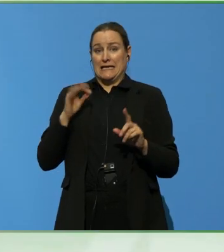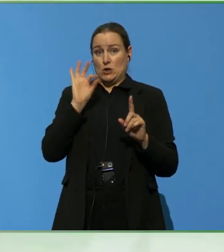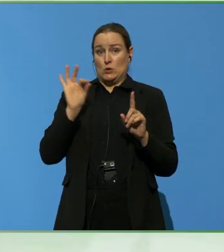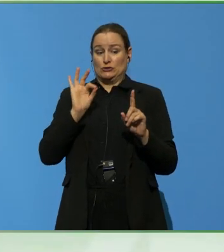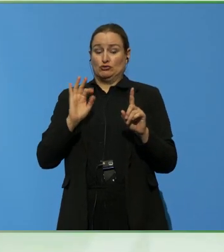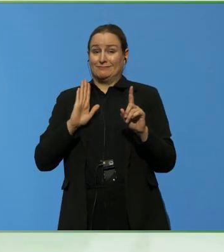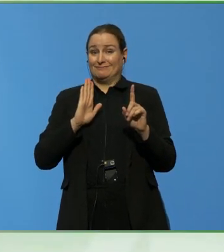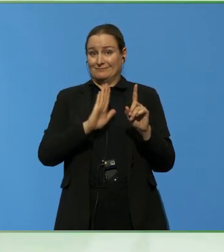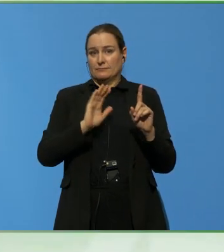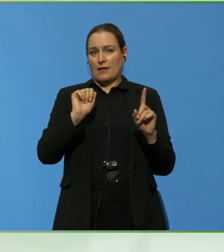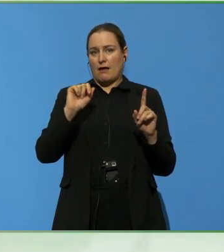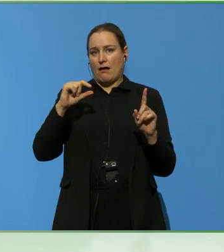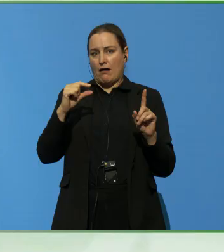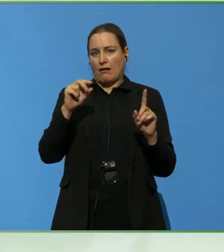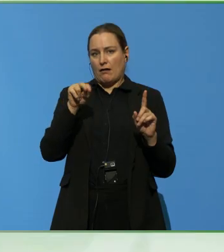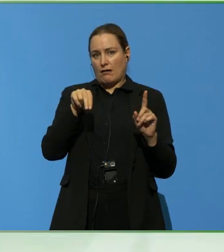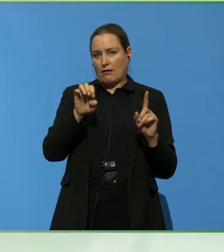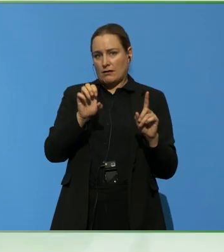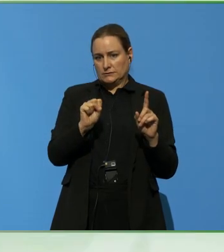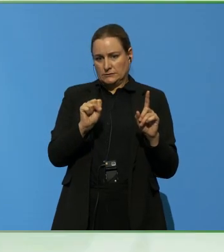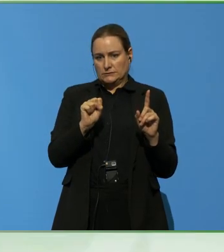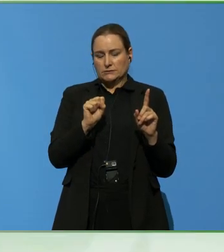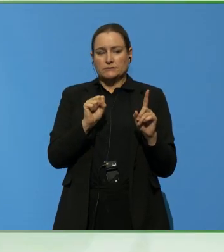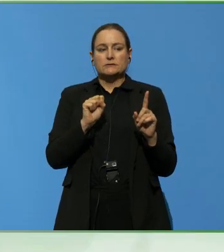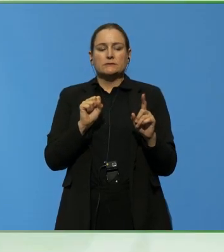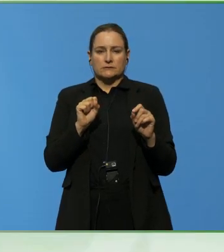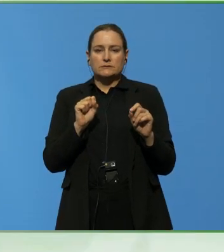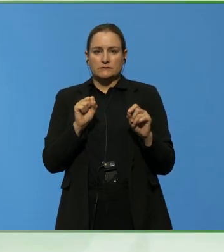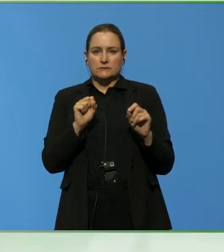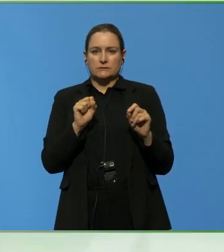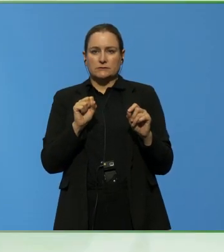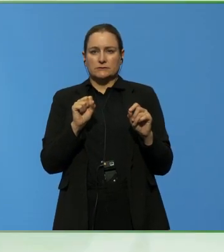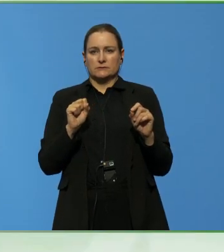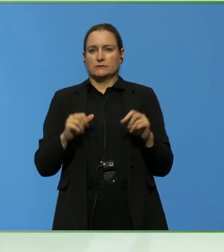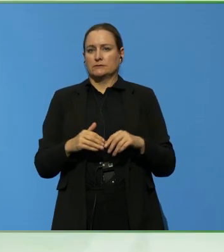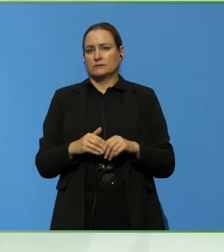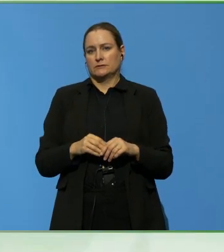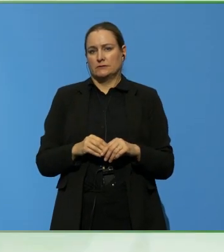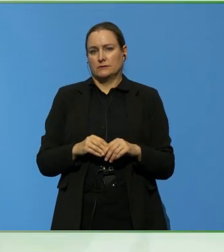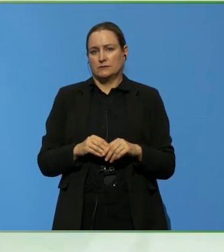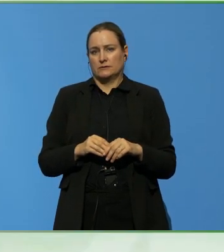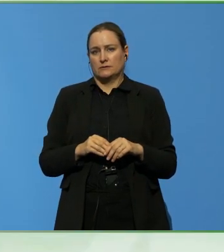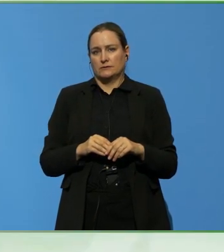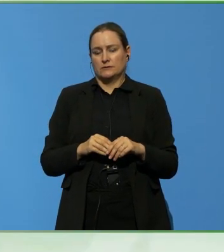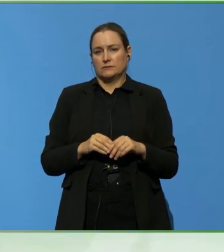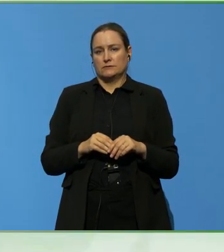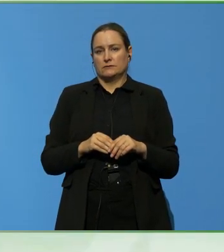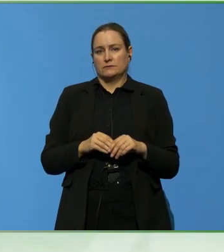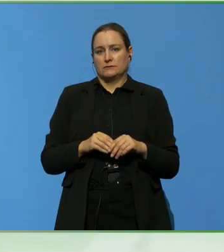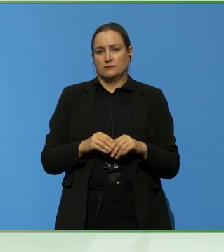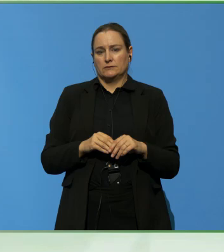what we need to do to give more acknowledgement